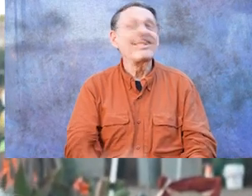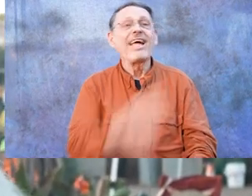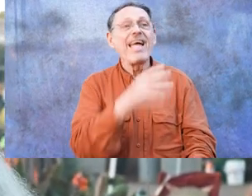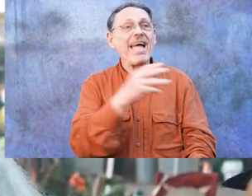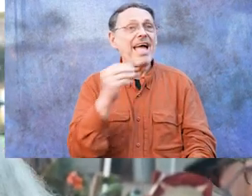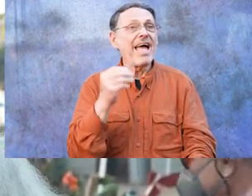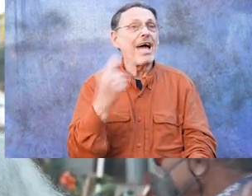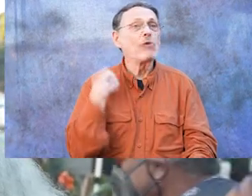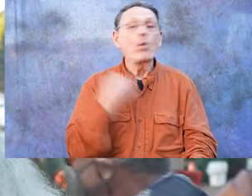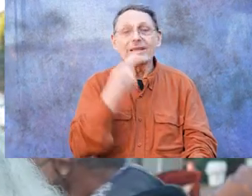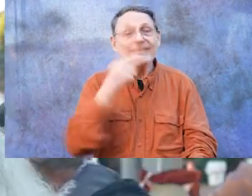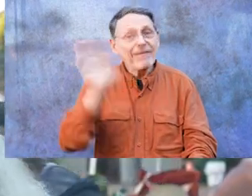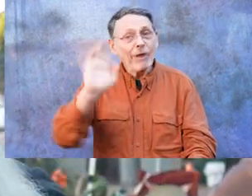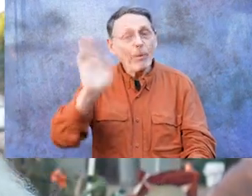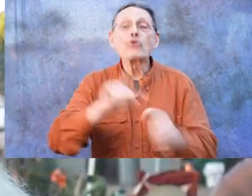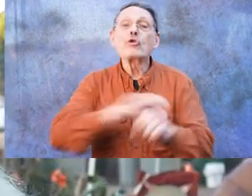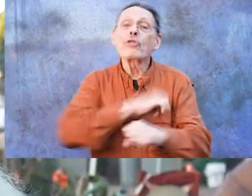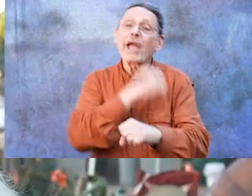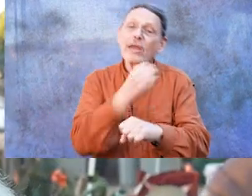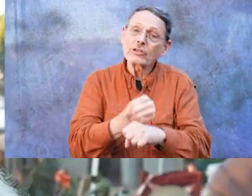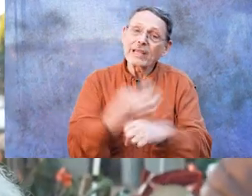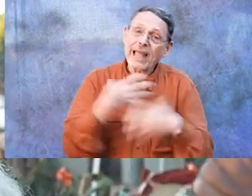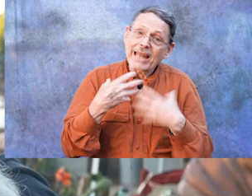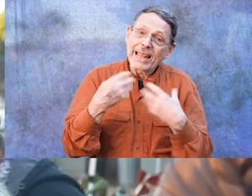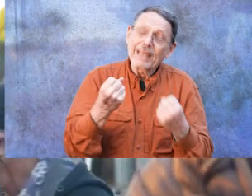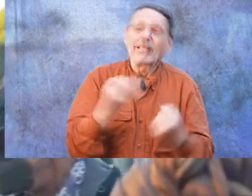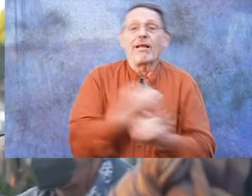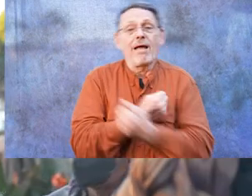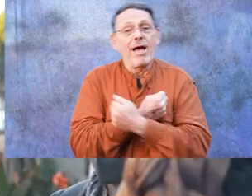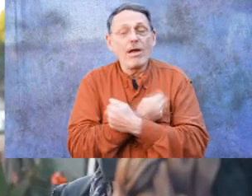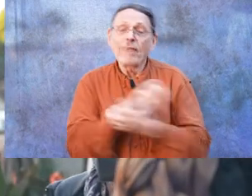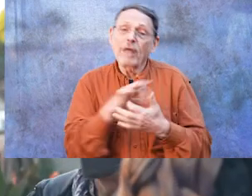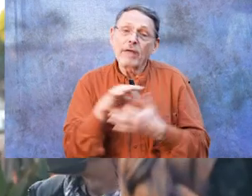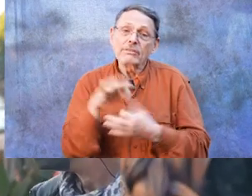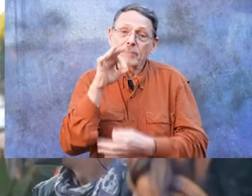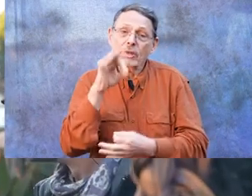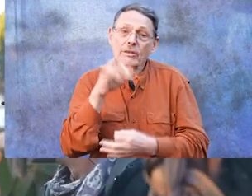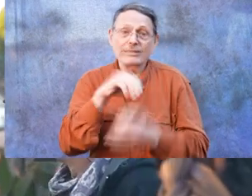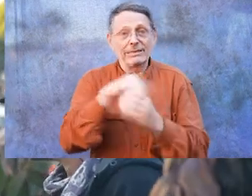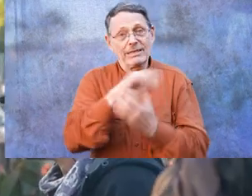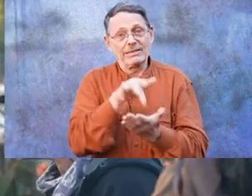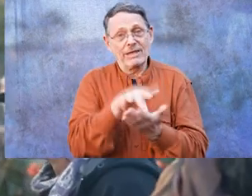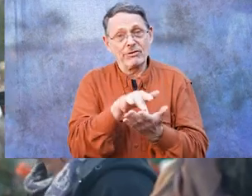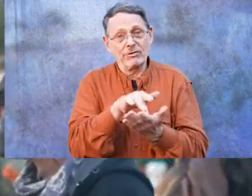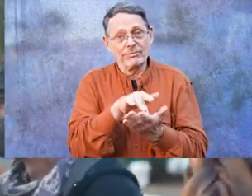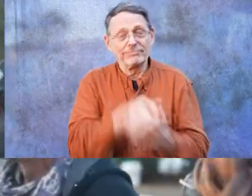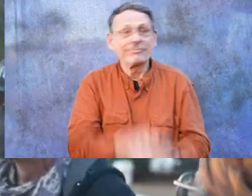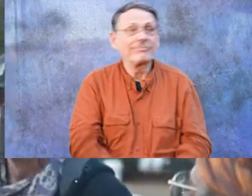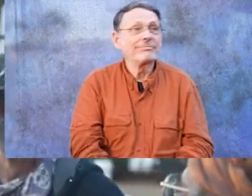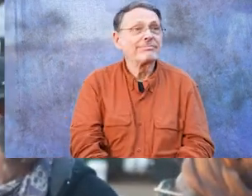Sorry. And we say farewell to the energies and healing and love of spirit and the